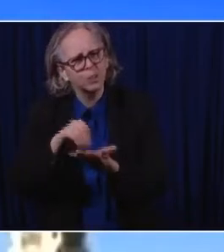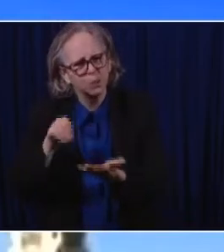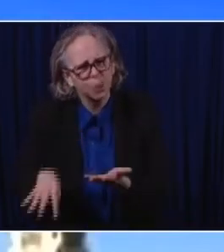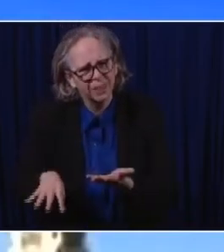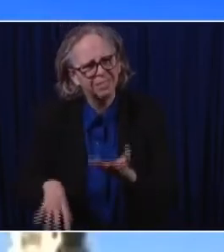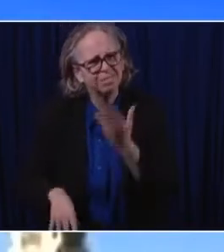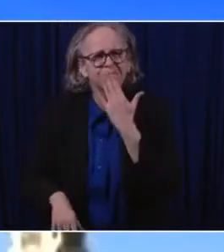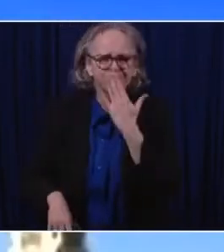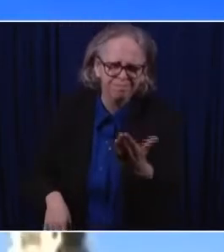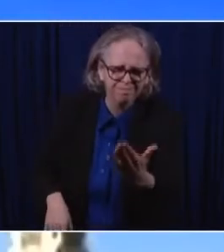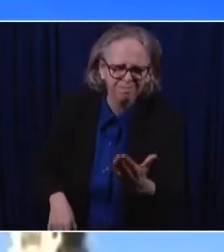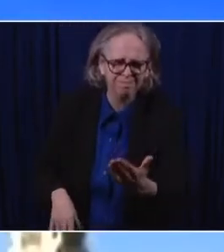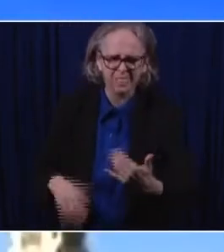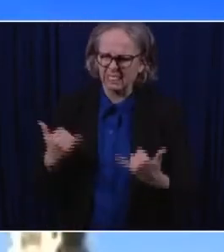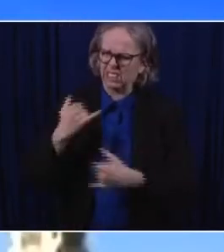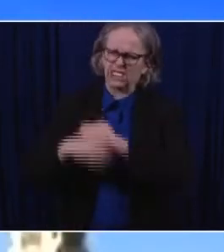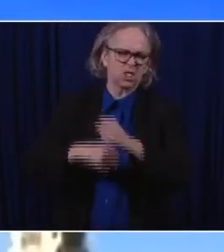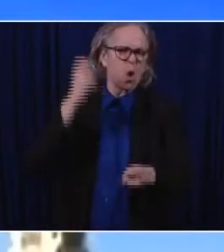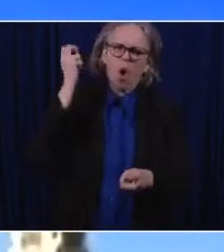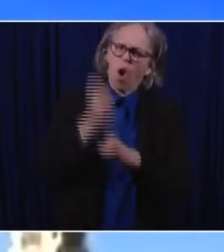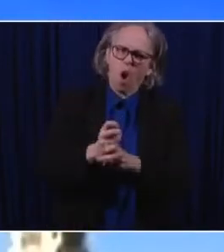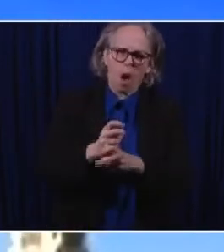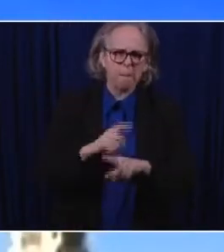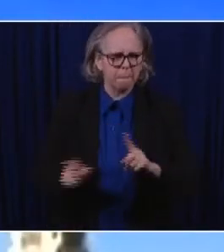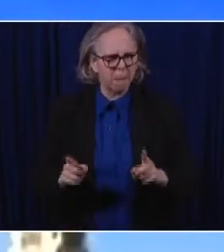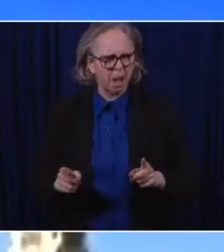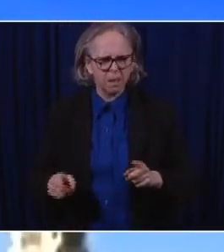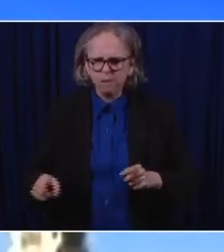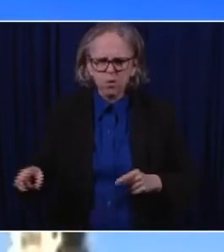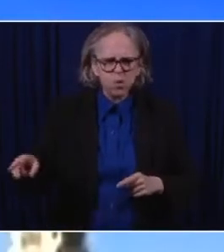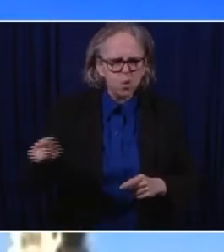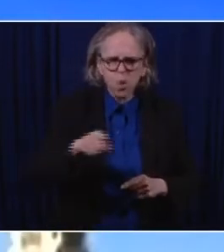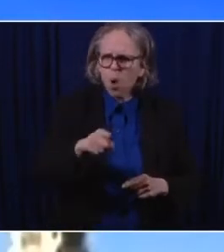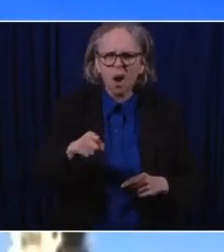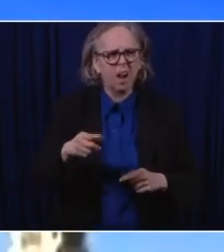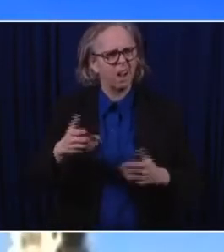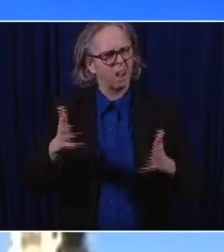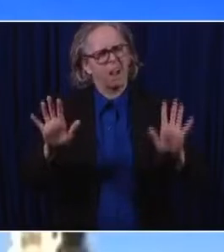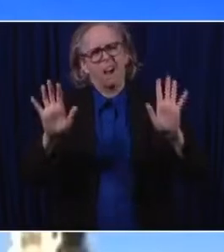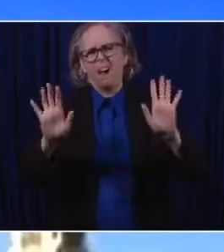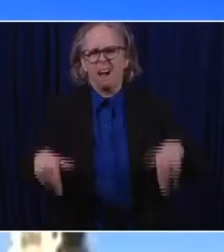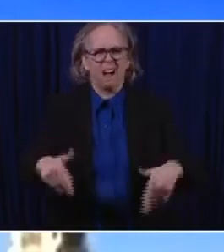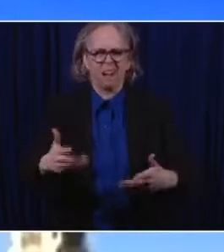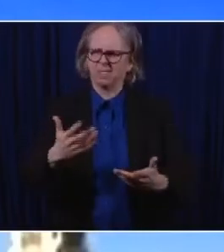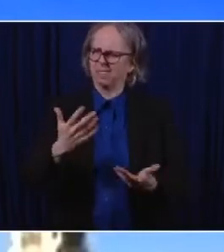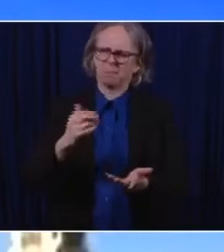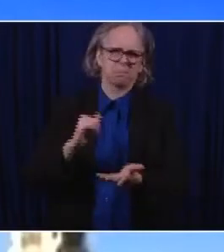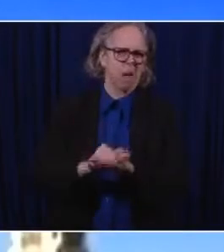but it would have been much harder without the steadfast commitment of our students and our schools and our teachers and